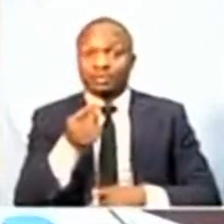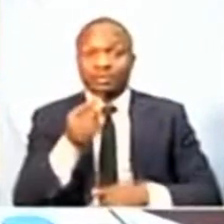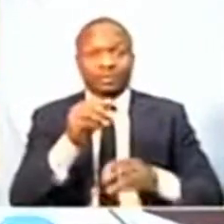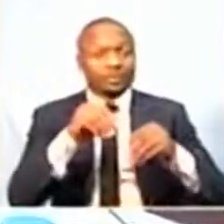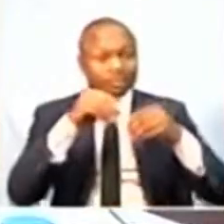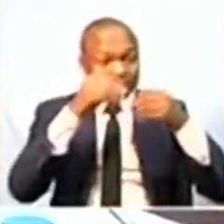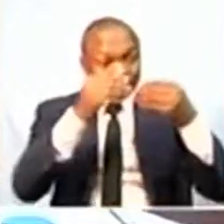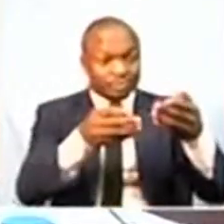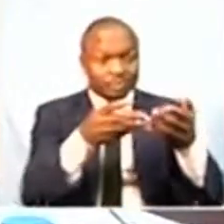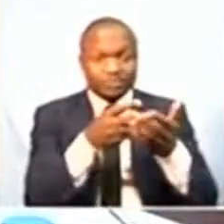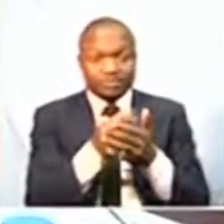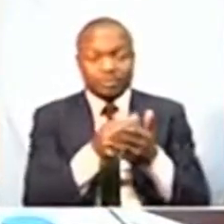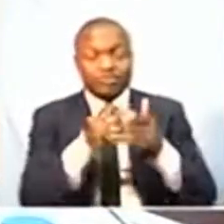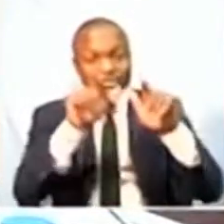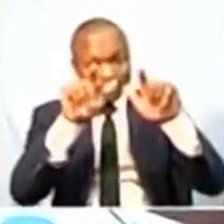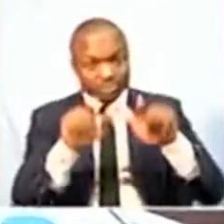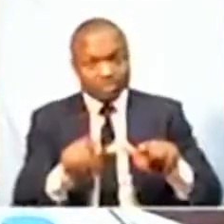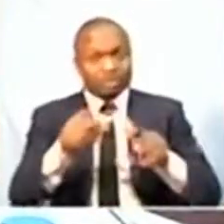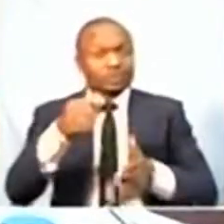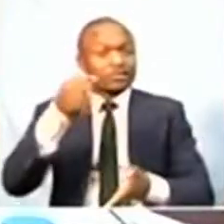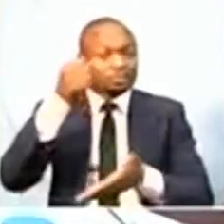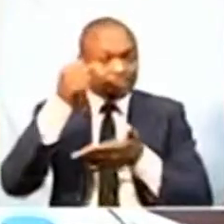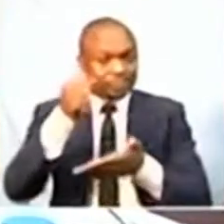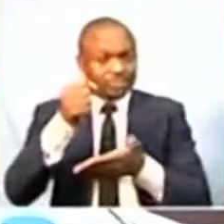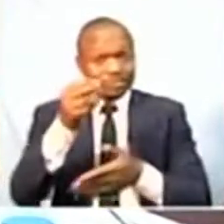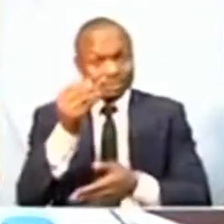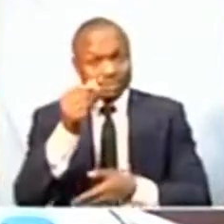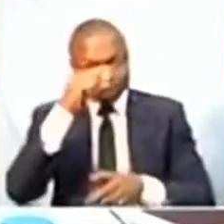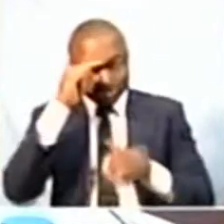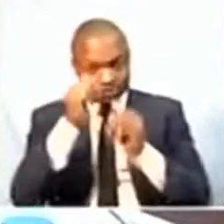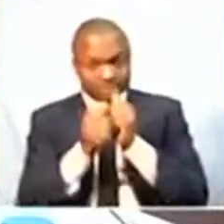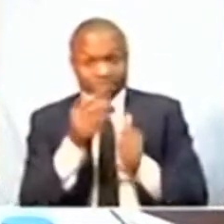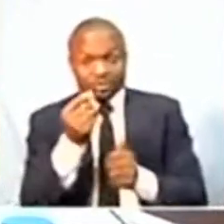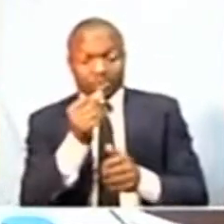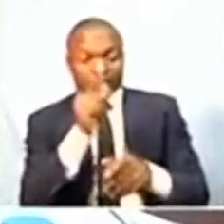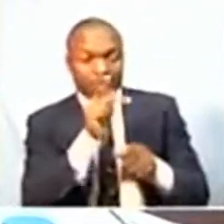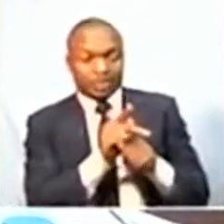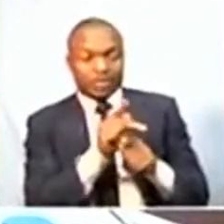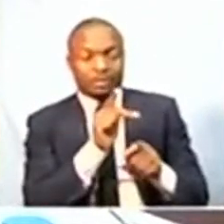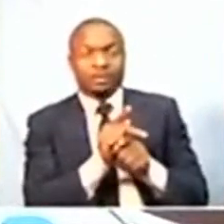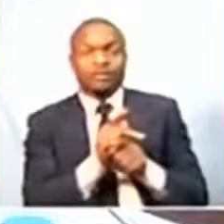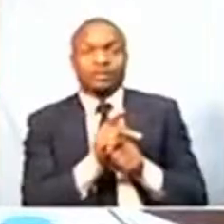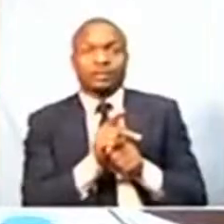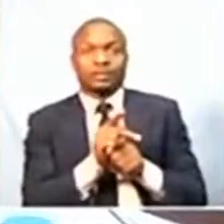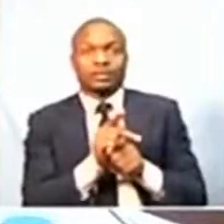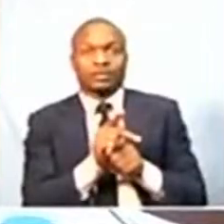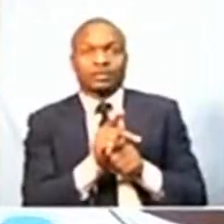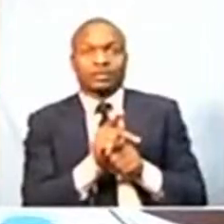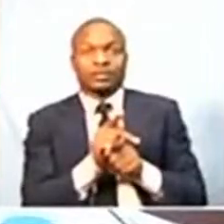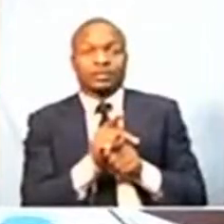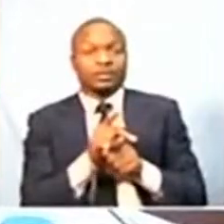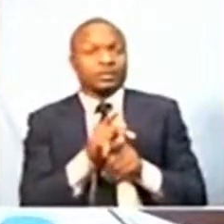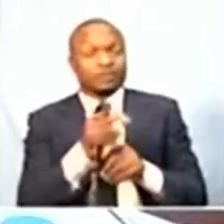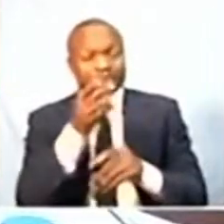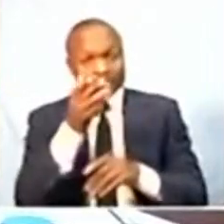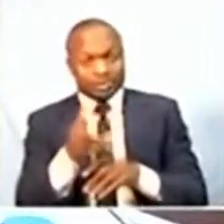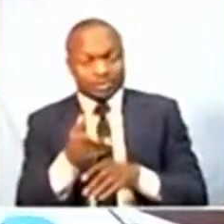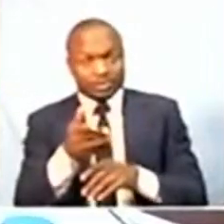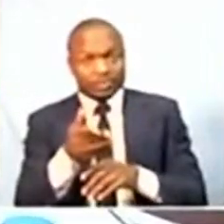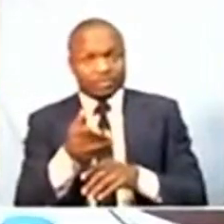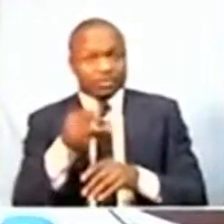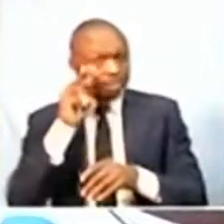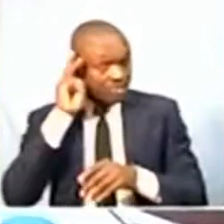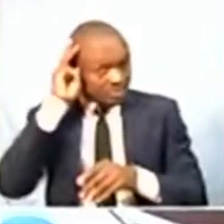disbursed amount was less than the budgeted amount because of the funds withheld at the source of the Ministry of Local Government and Rural